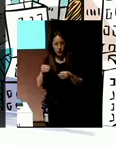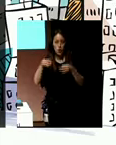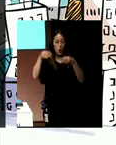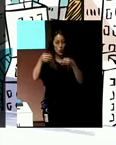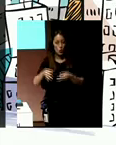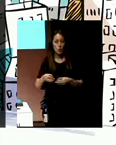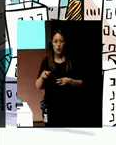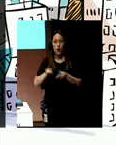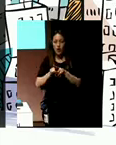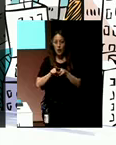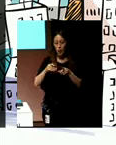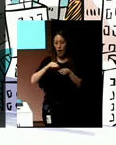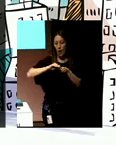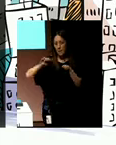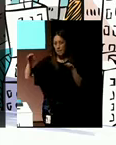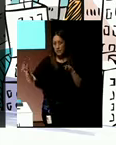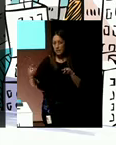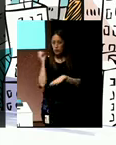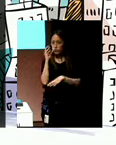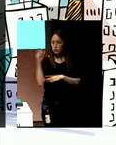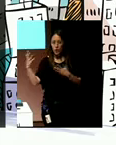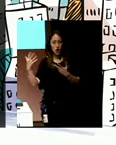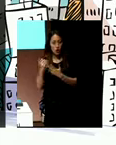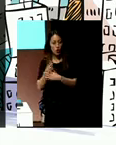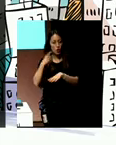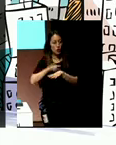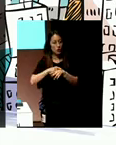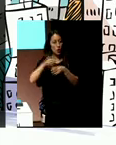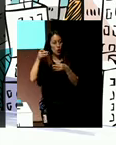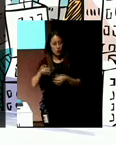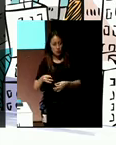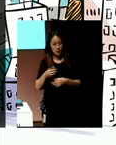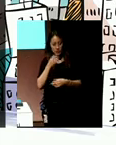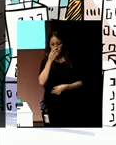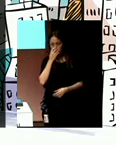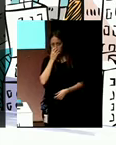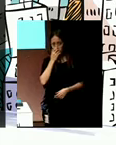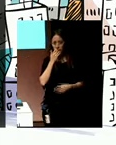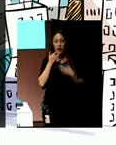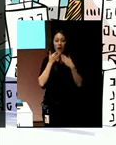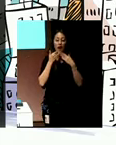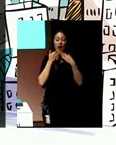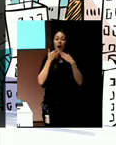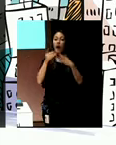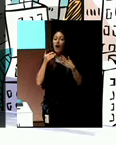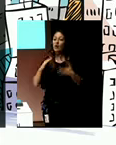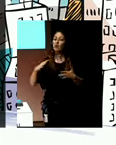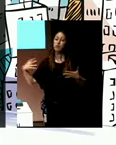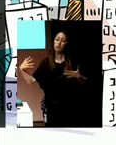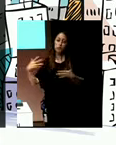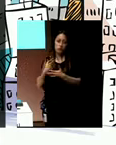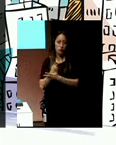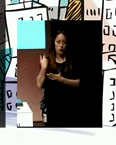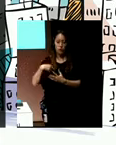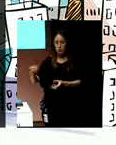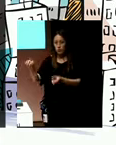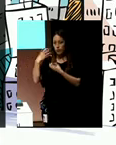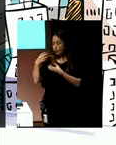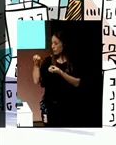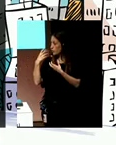everyone else. Thank you very much. I'm very grateful. Thank you for all that